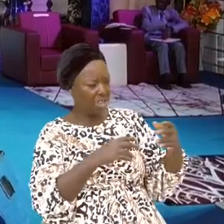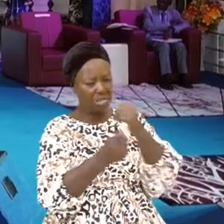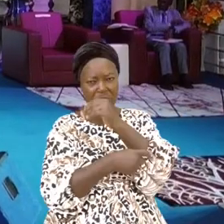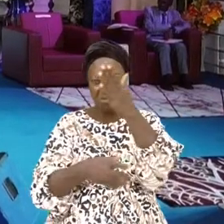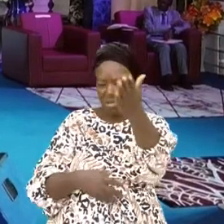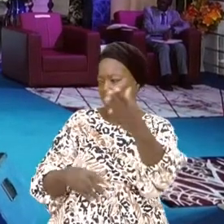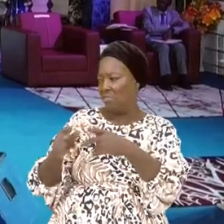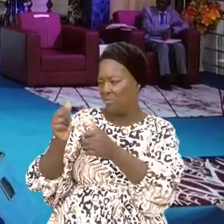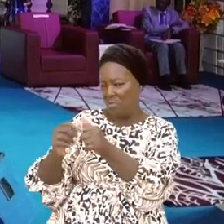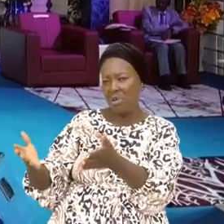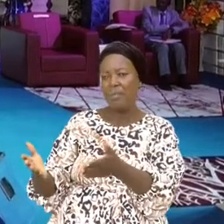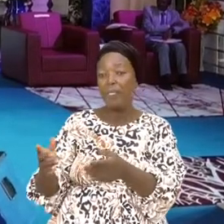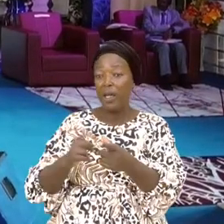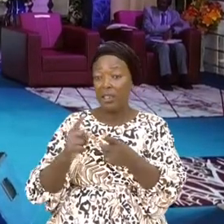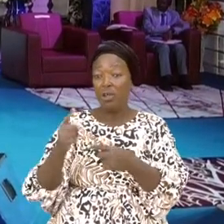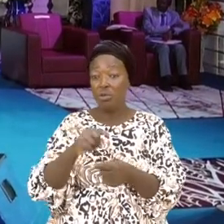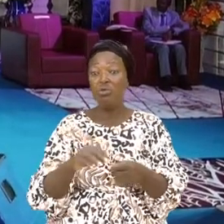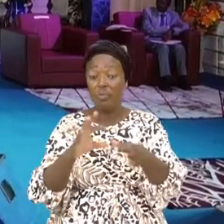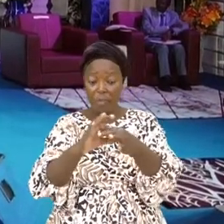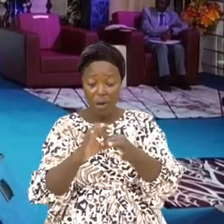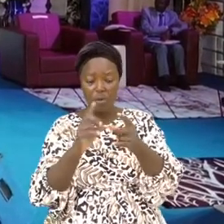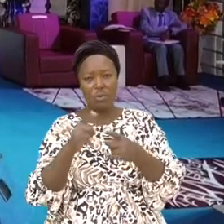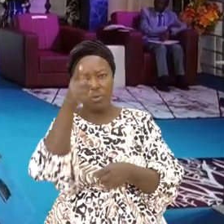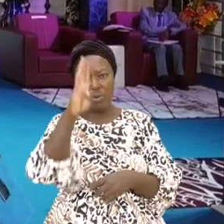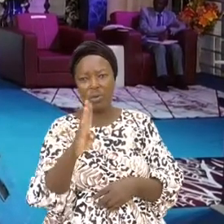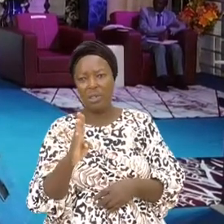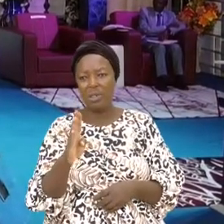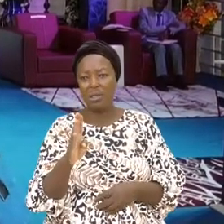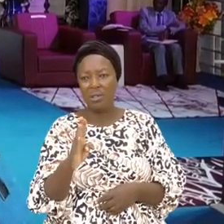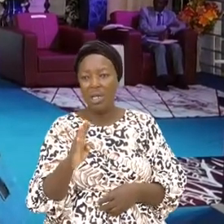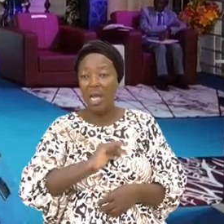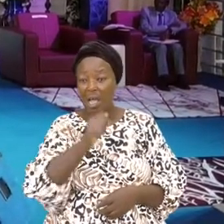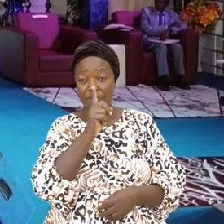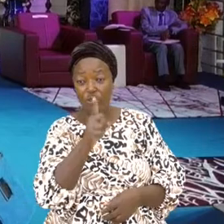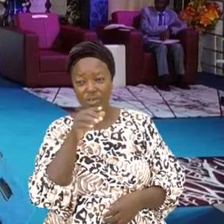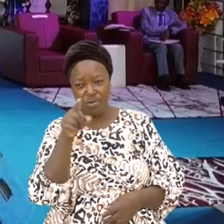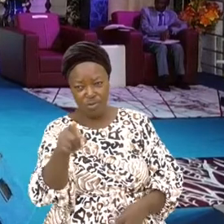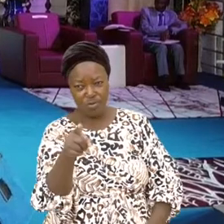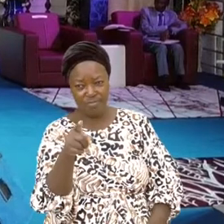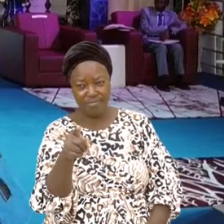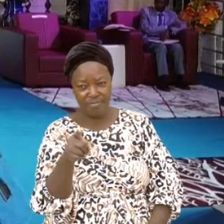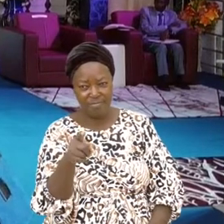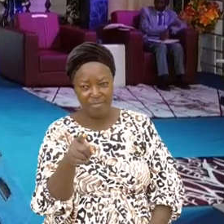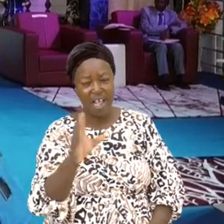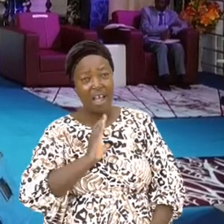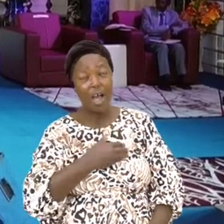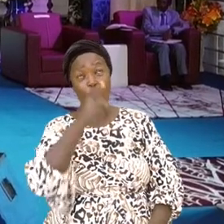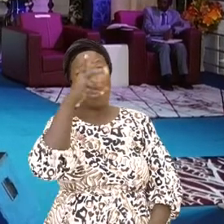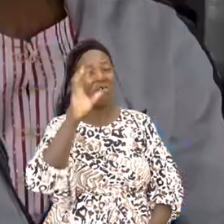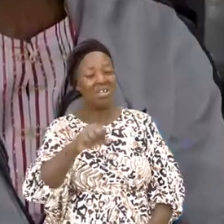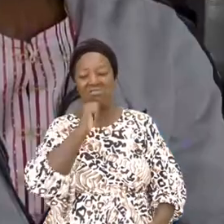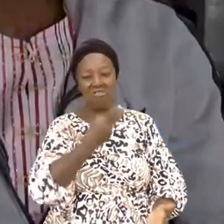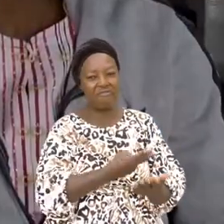there, and you belong to God. I'm assuring you, our God cannot